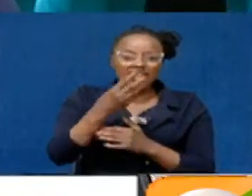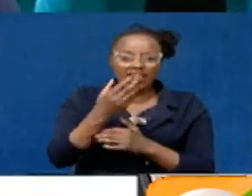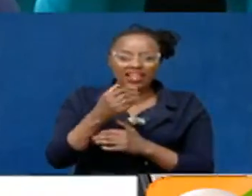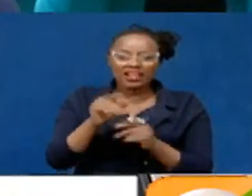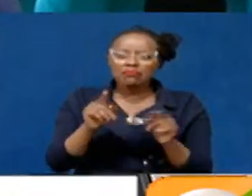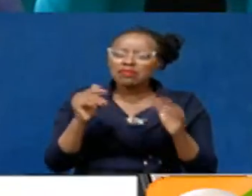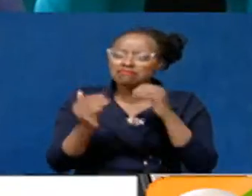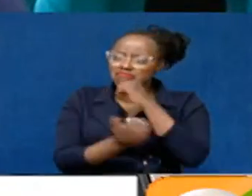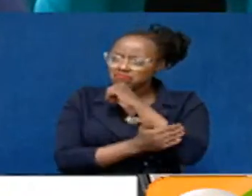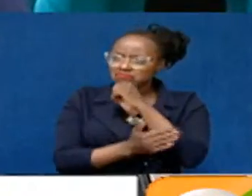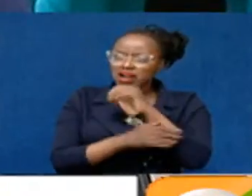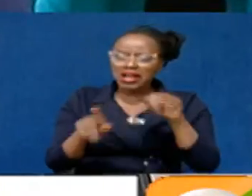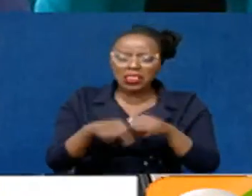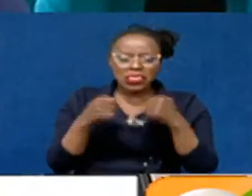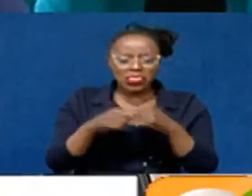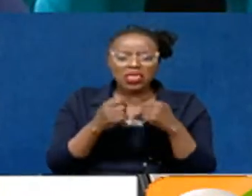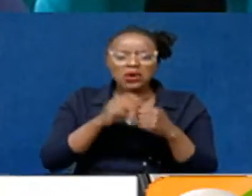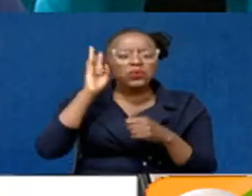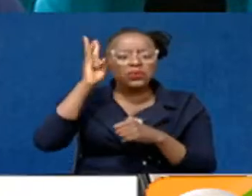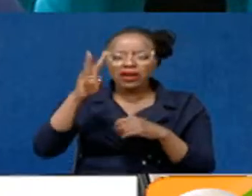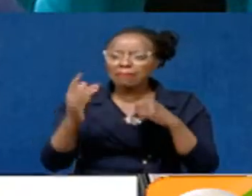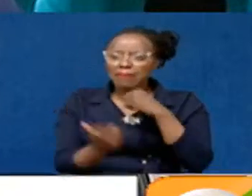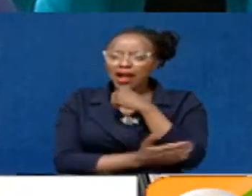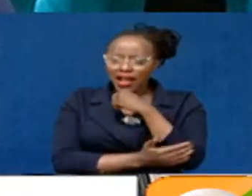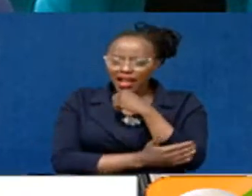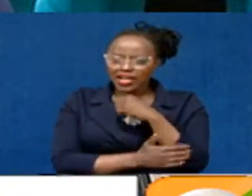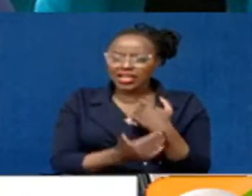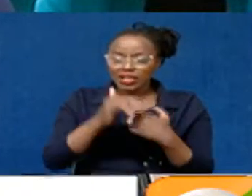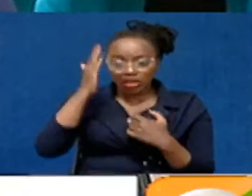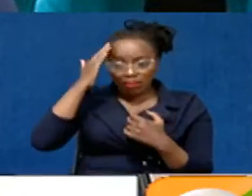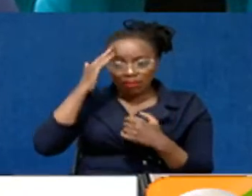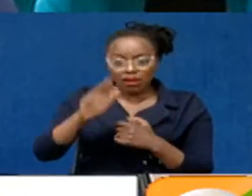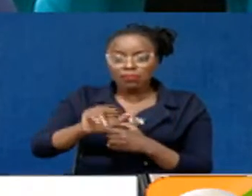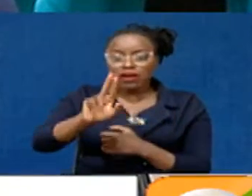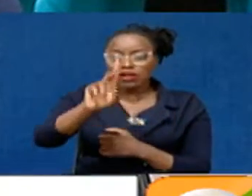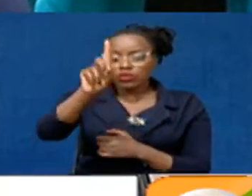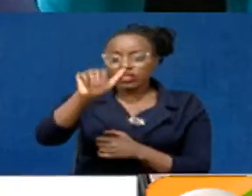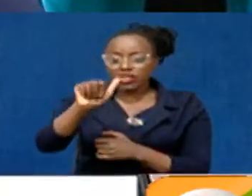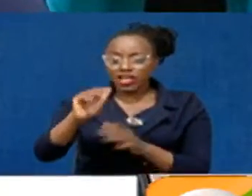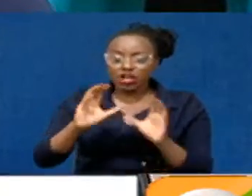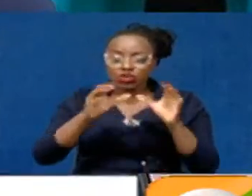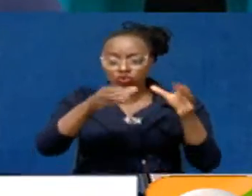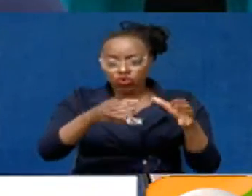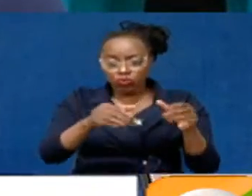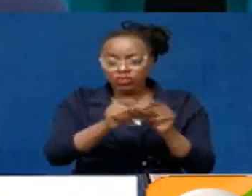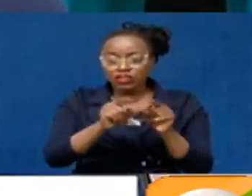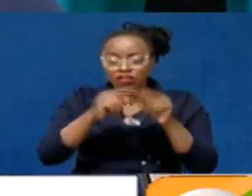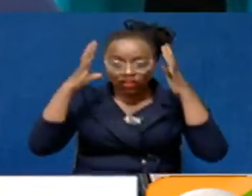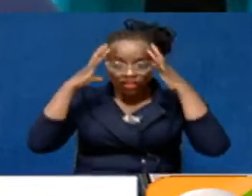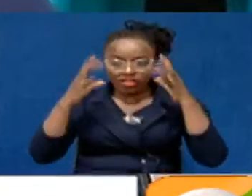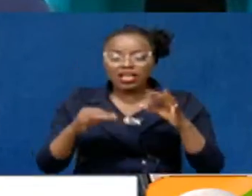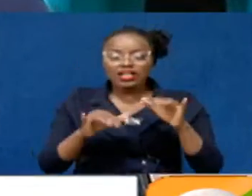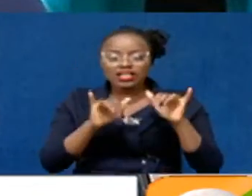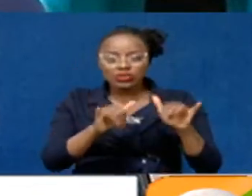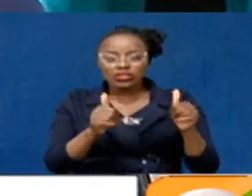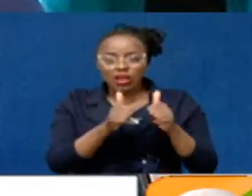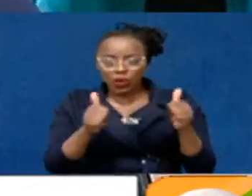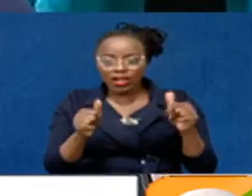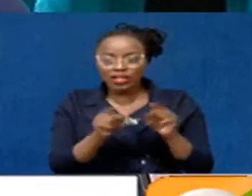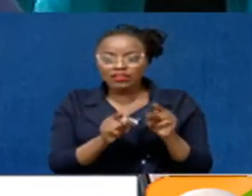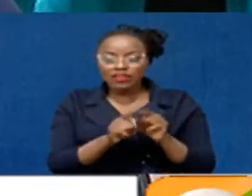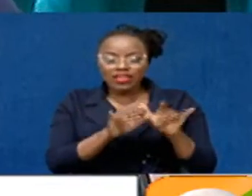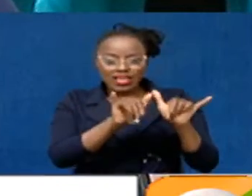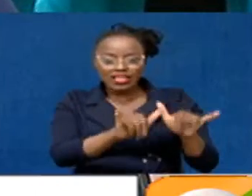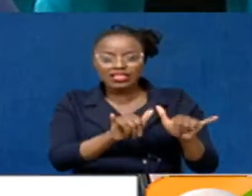is still going to be messy. Remember, the UDA brigade has decided to stay put. Technically,